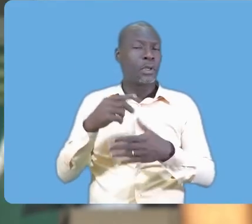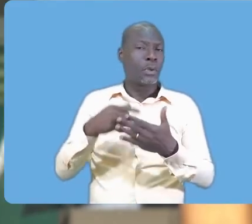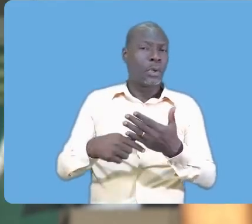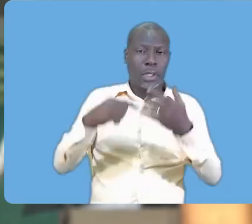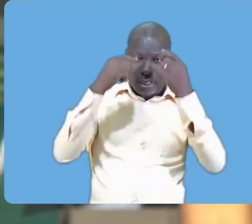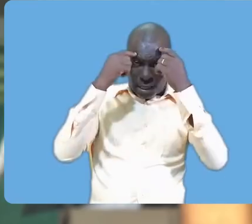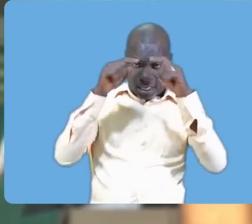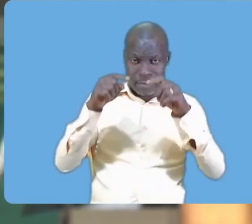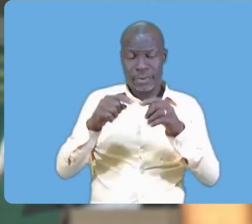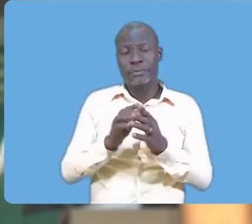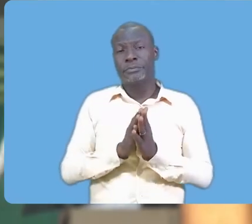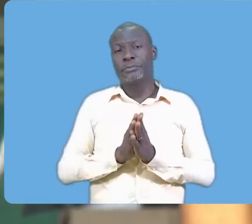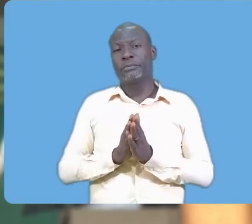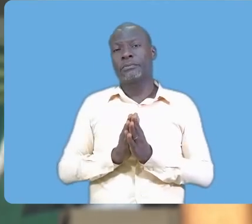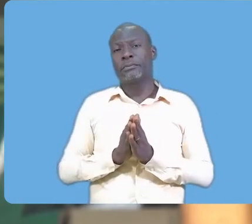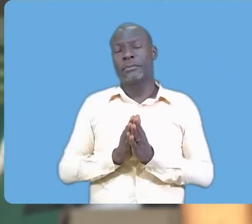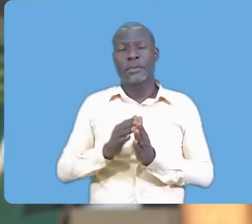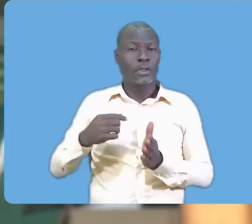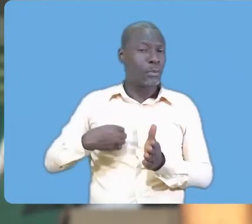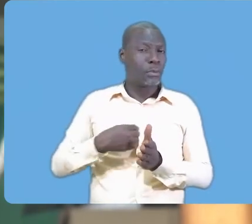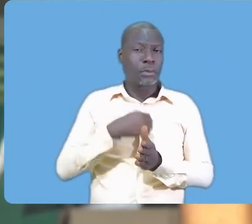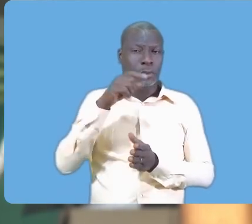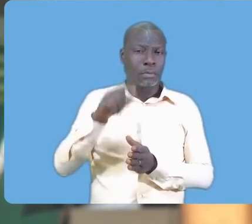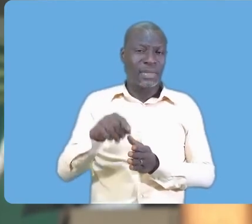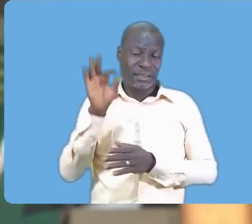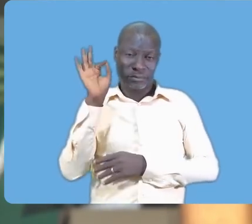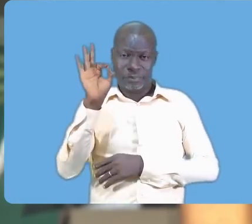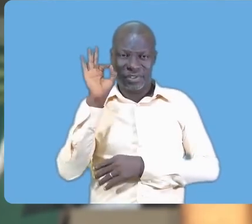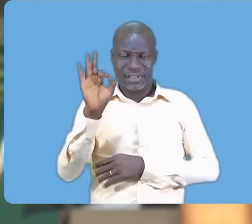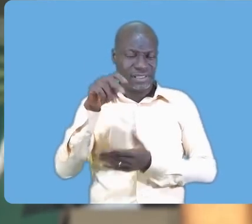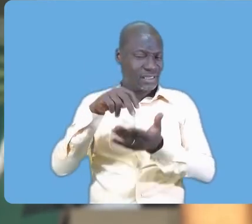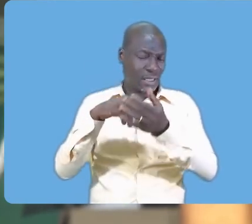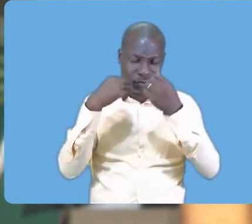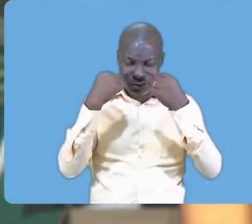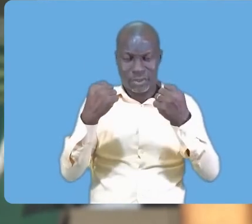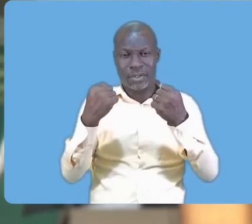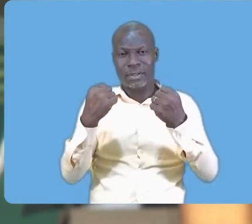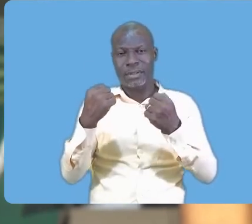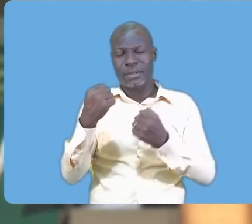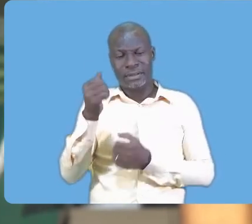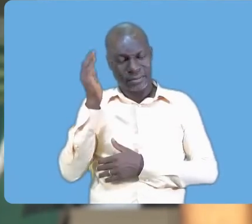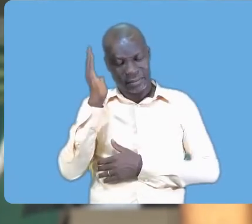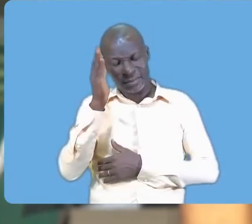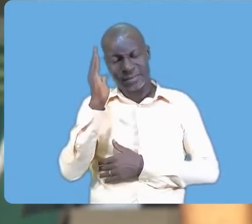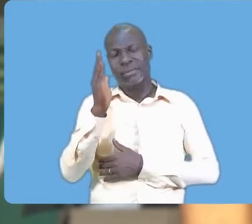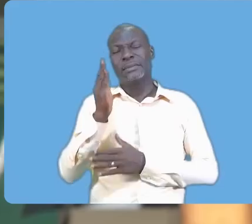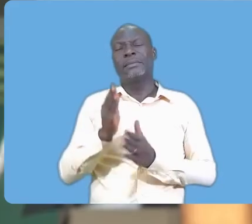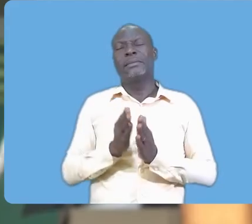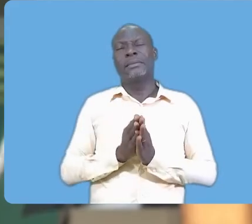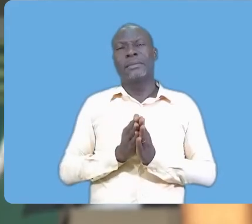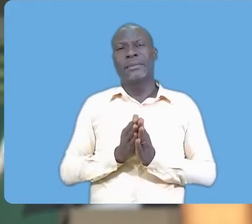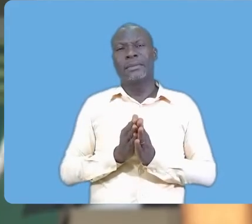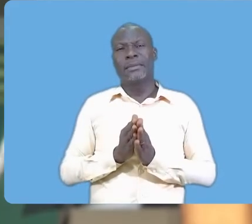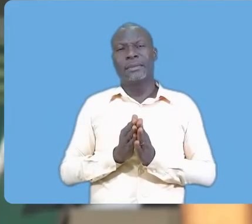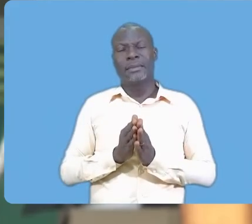cosuano, or therefore, as I say, yen ye preaching, ye to me sorry, ye must suggestions, papa. Suggest ye jen ya mere Samson. Ye